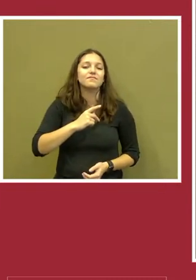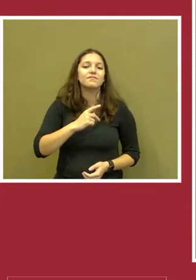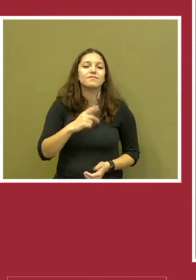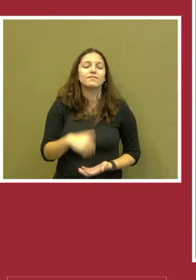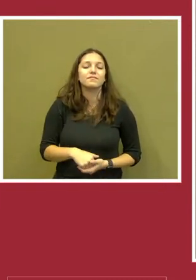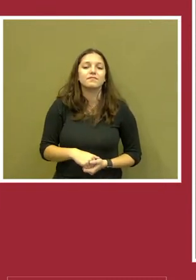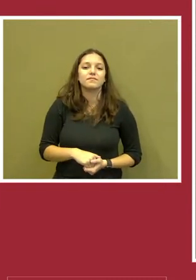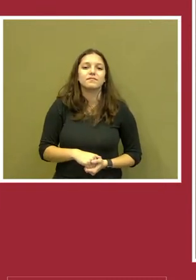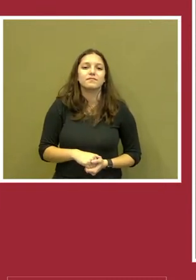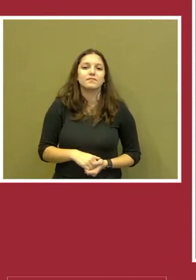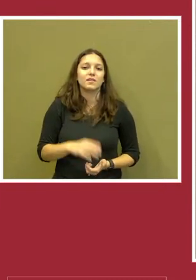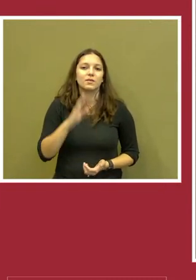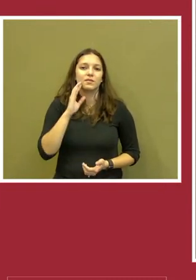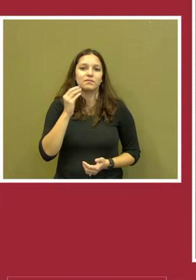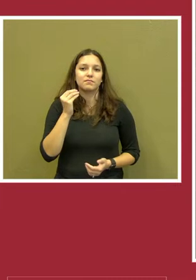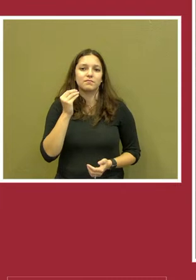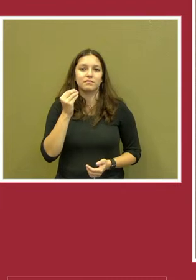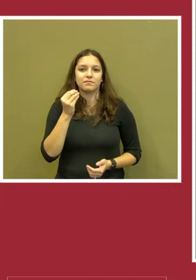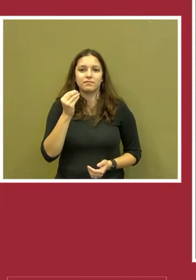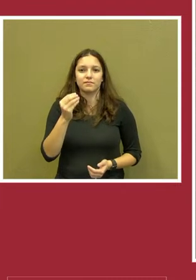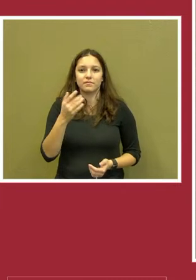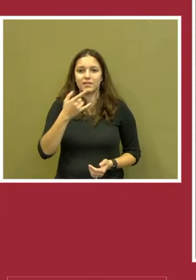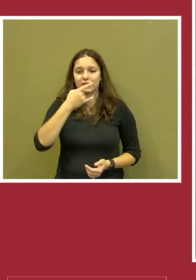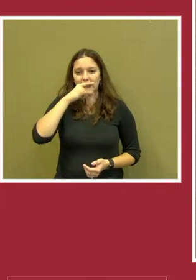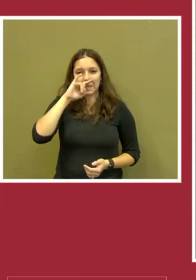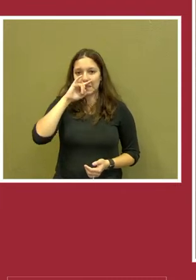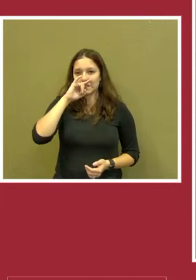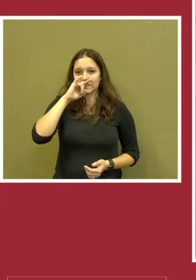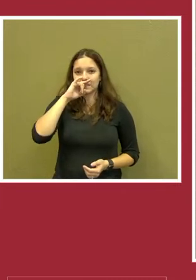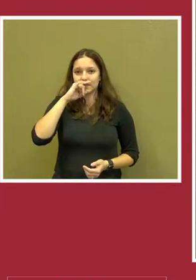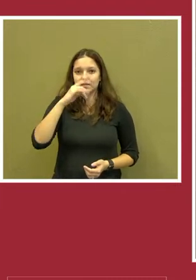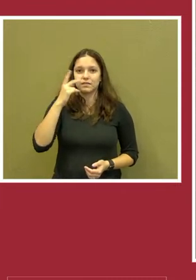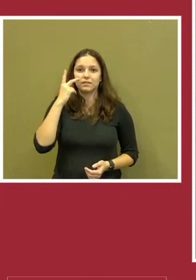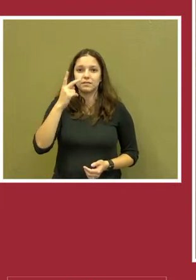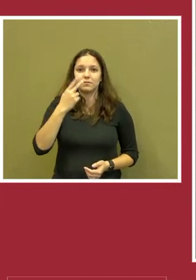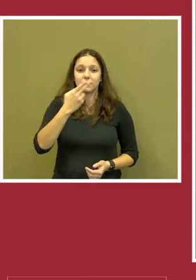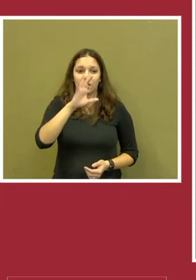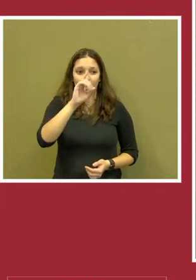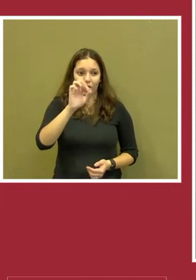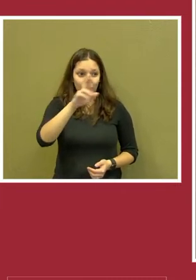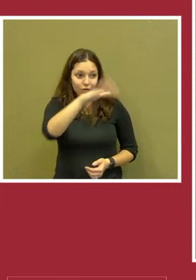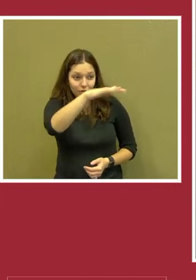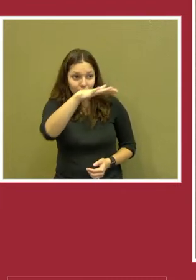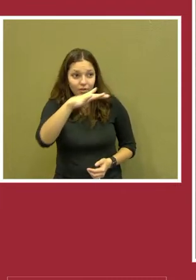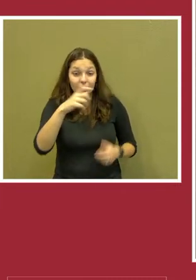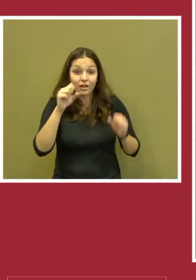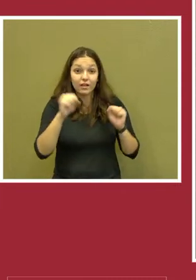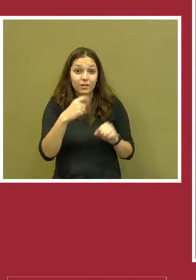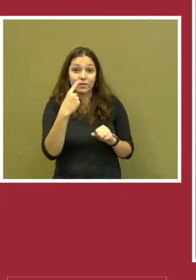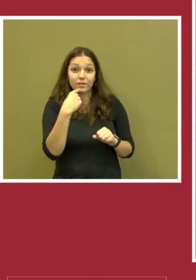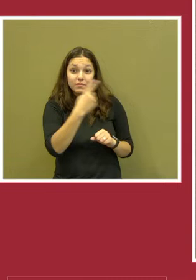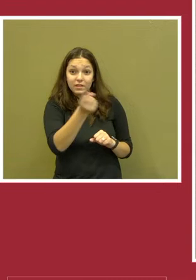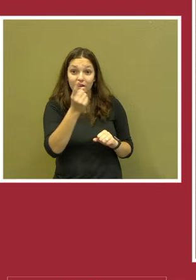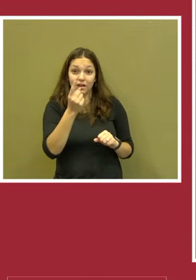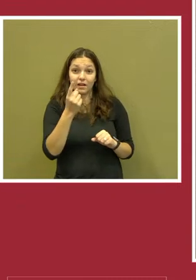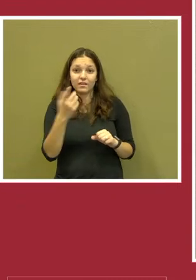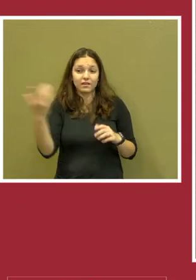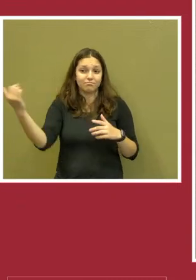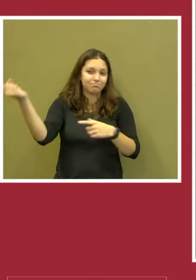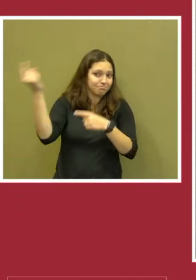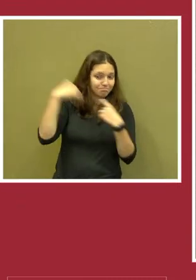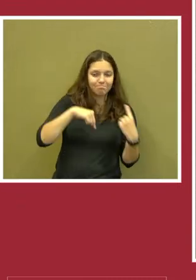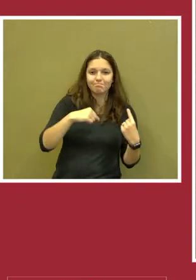I'll just anecdotally, walking down the street, had a couple of kids see me, Mr. Hutter, can we come and say hi? And they stopped over,